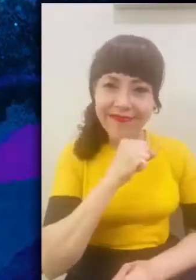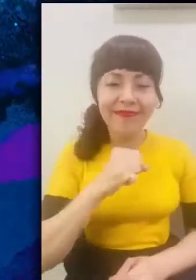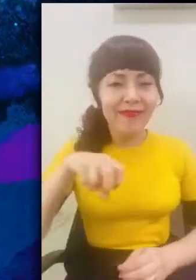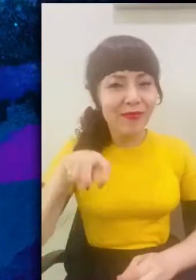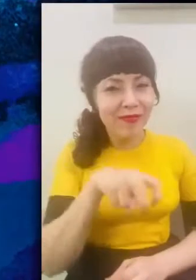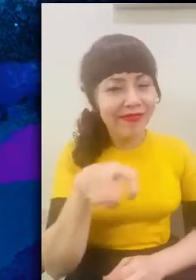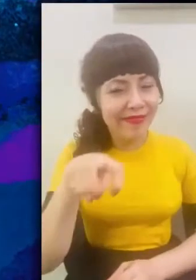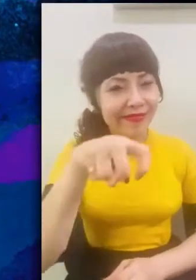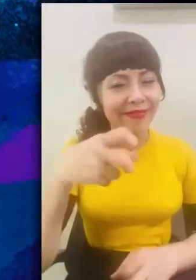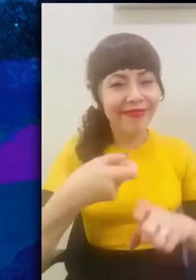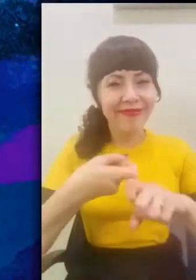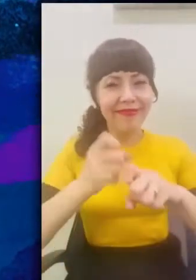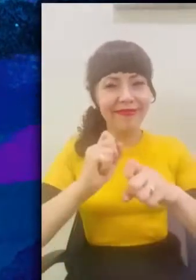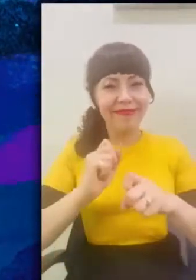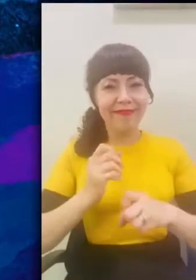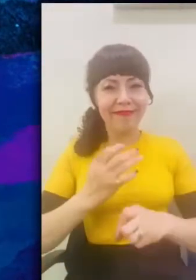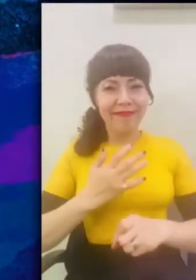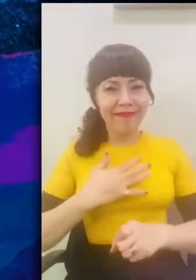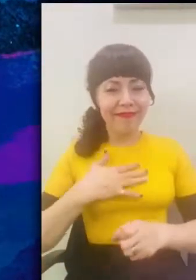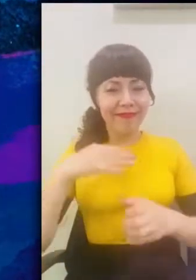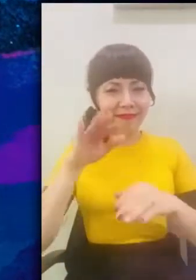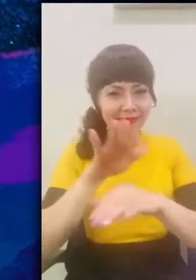stranger, wandering from